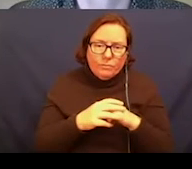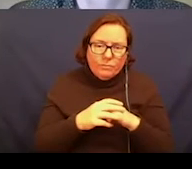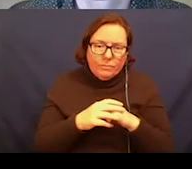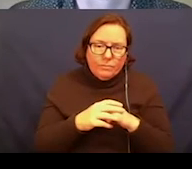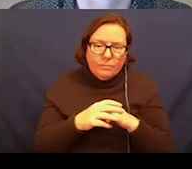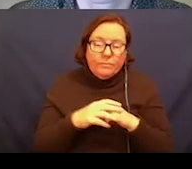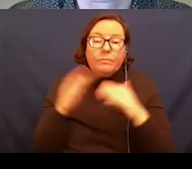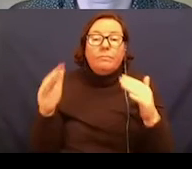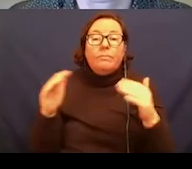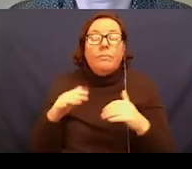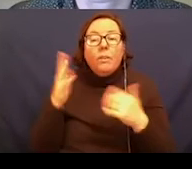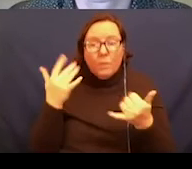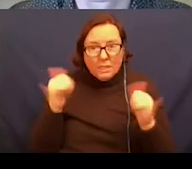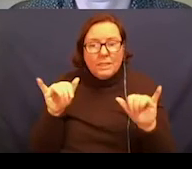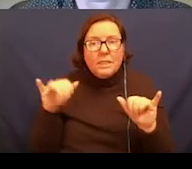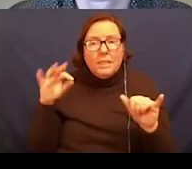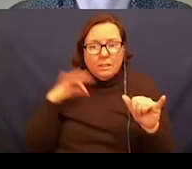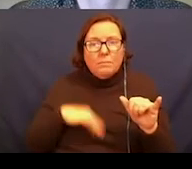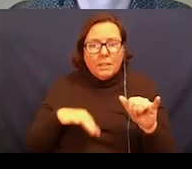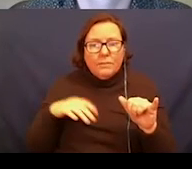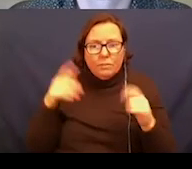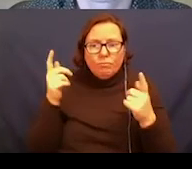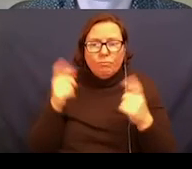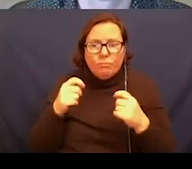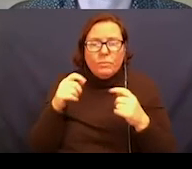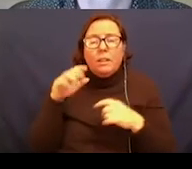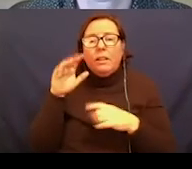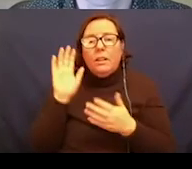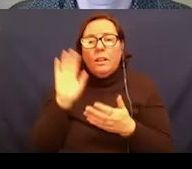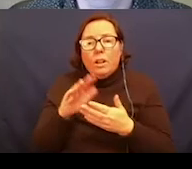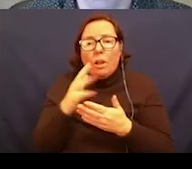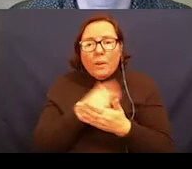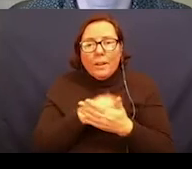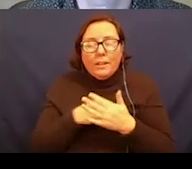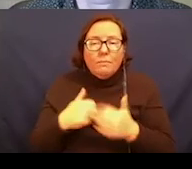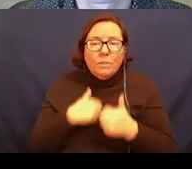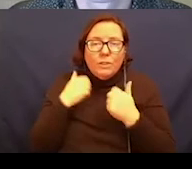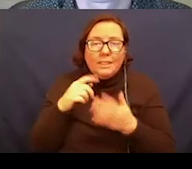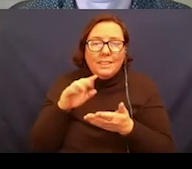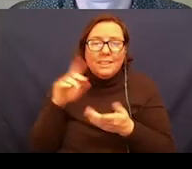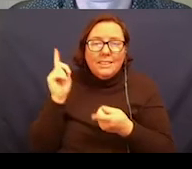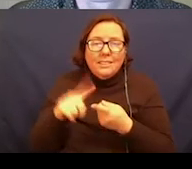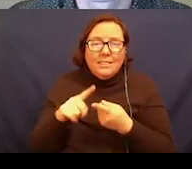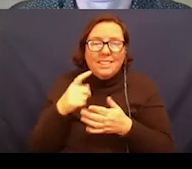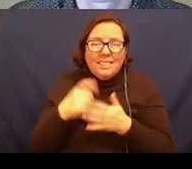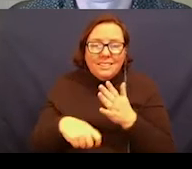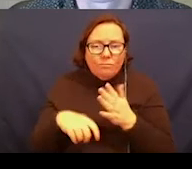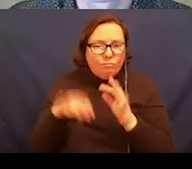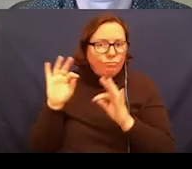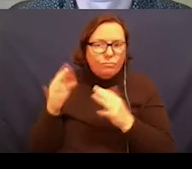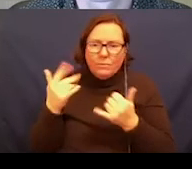You will continue to benefit from low-income residential discounts,